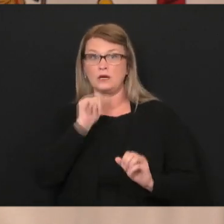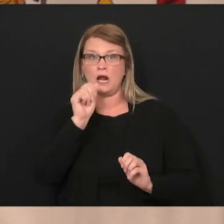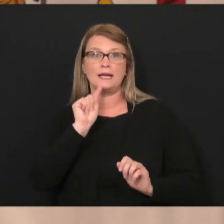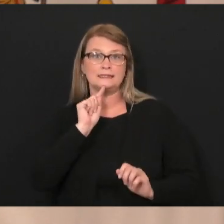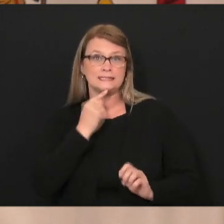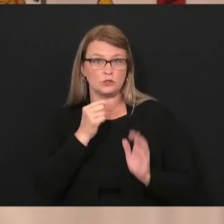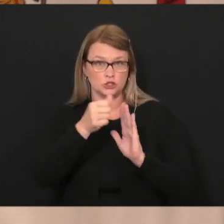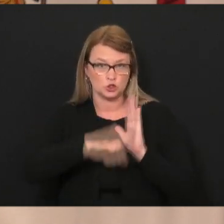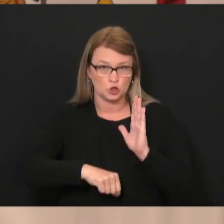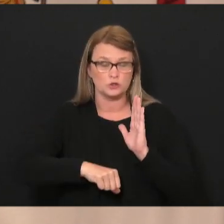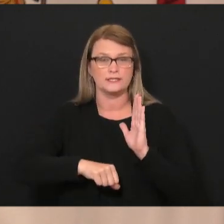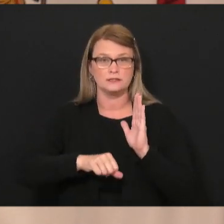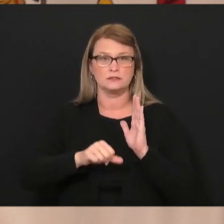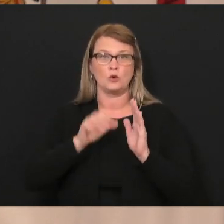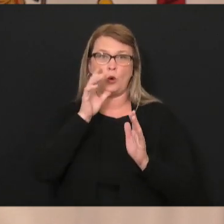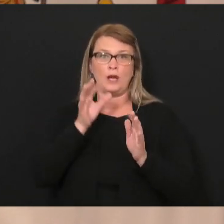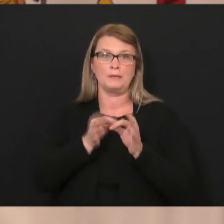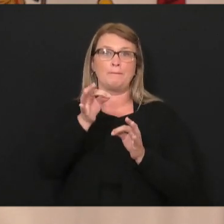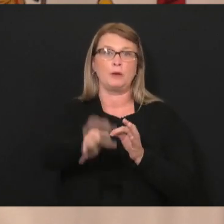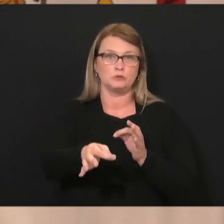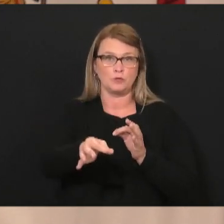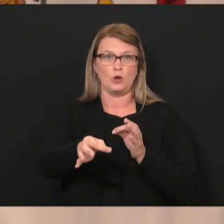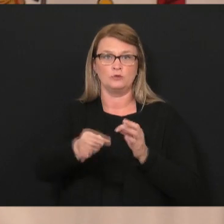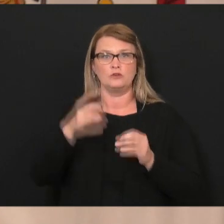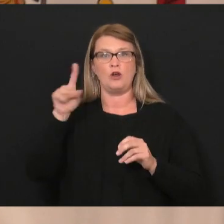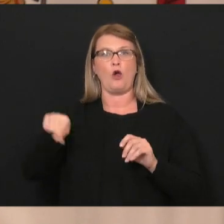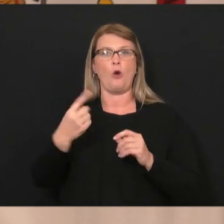that's what the executive order is.